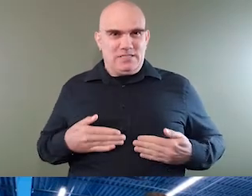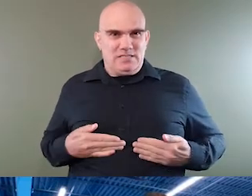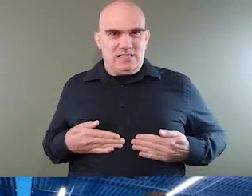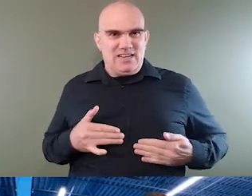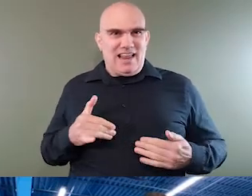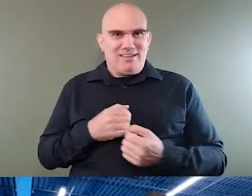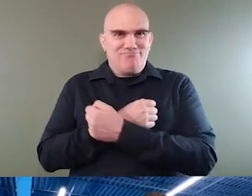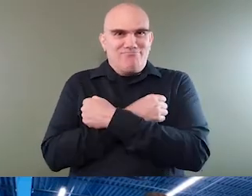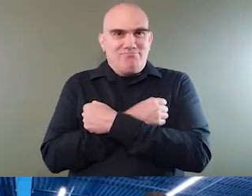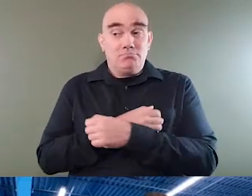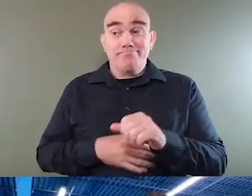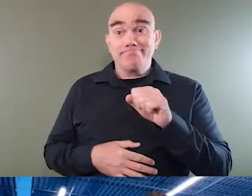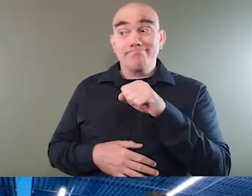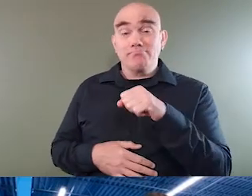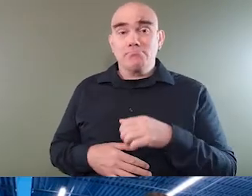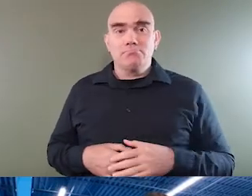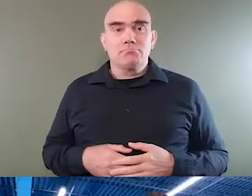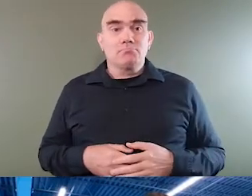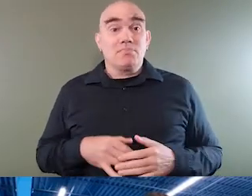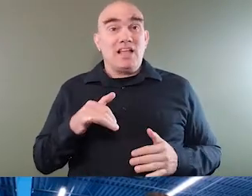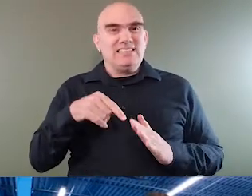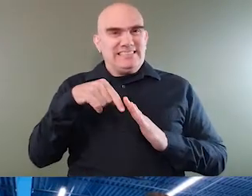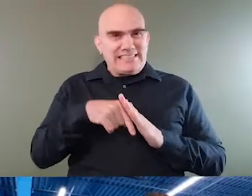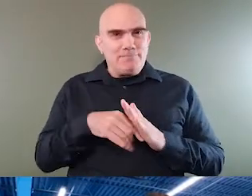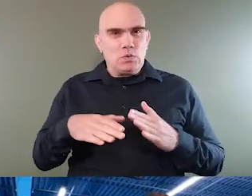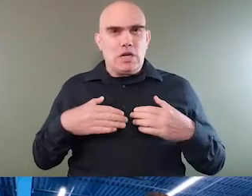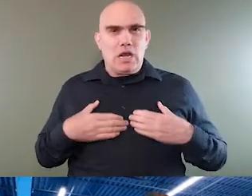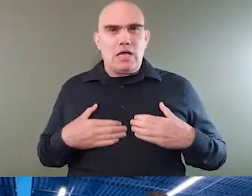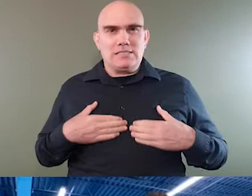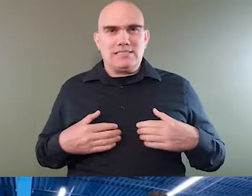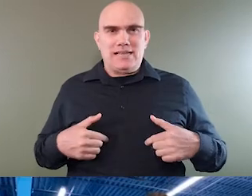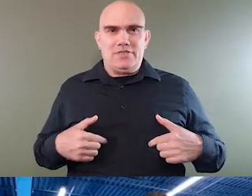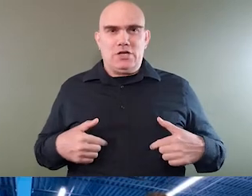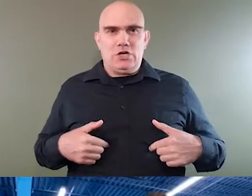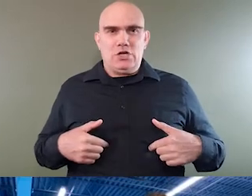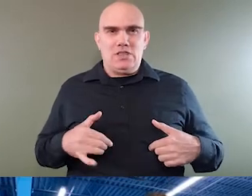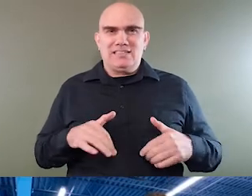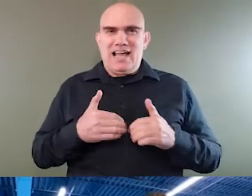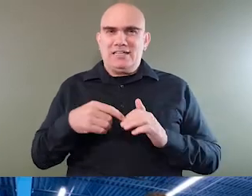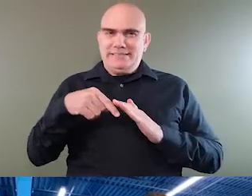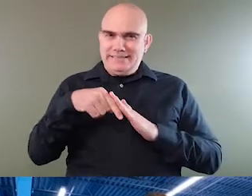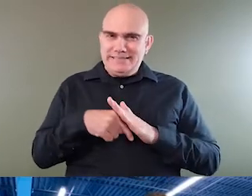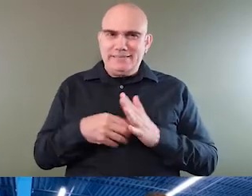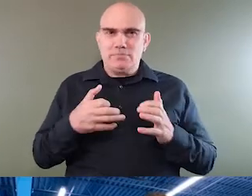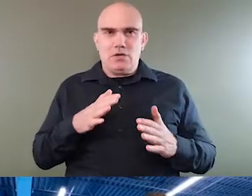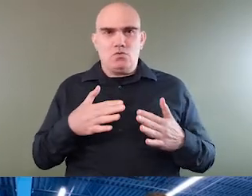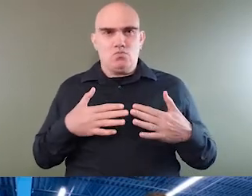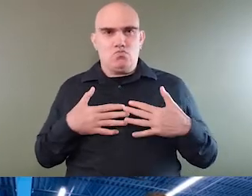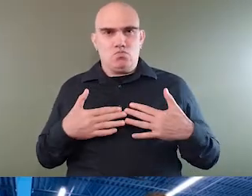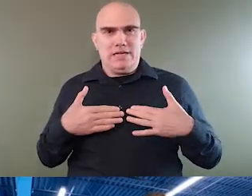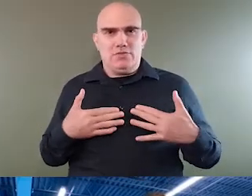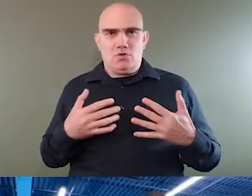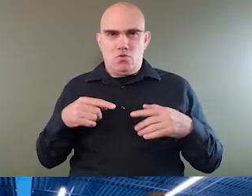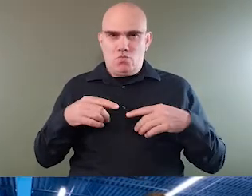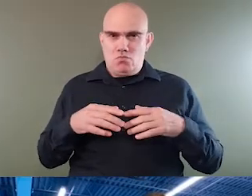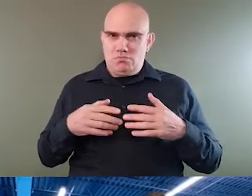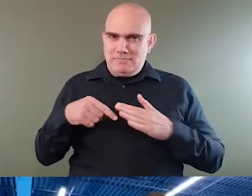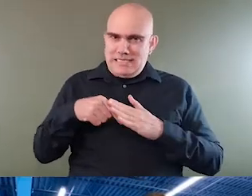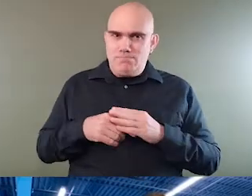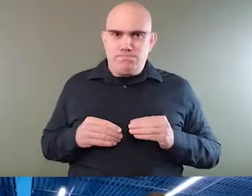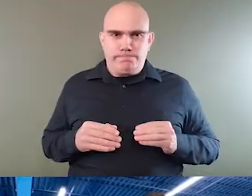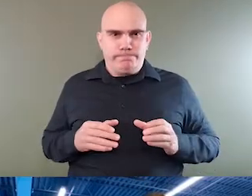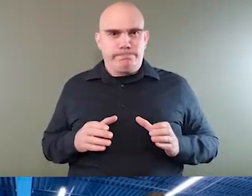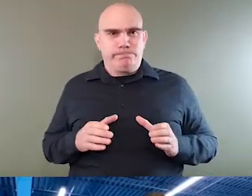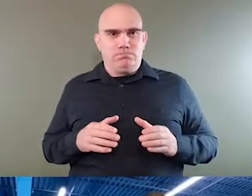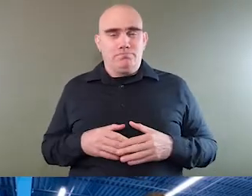Yes. That's the depth of your lungs down there. That's how deep you want to breathe. All right,